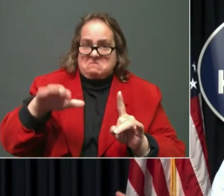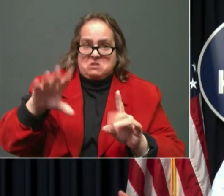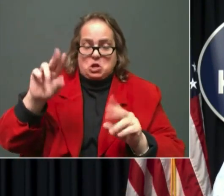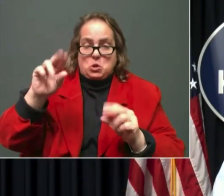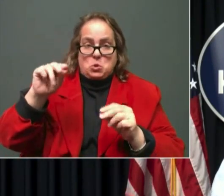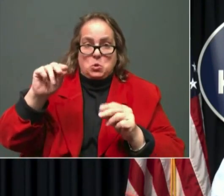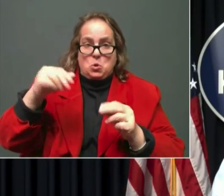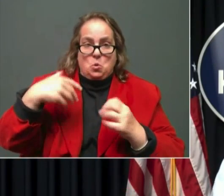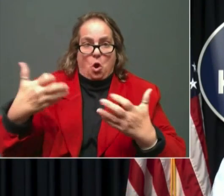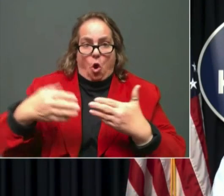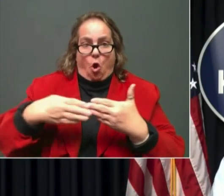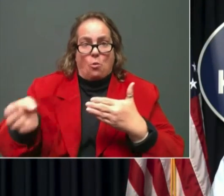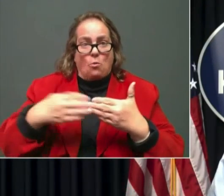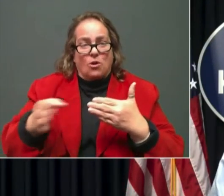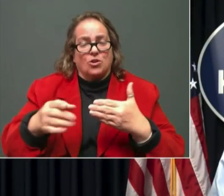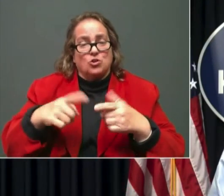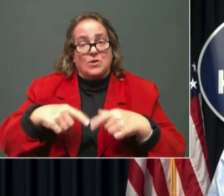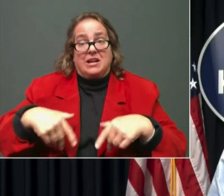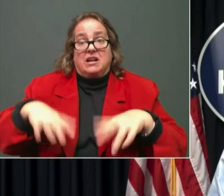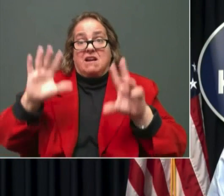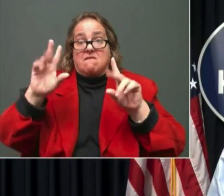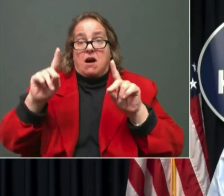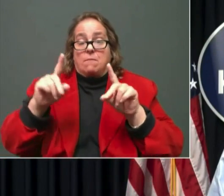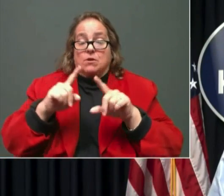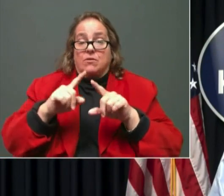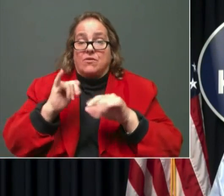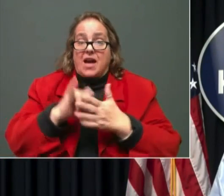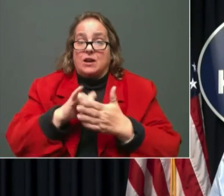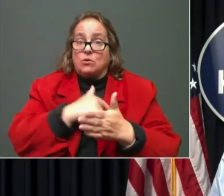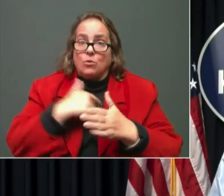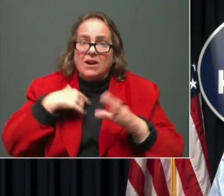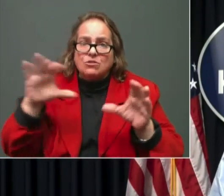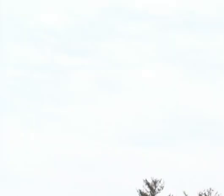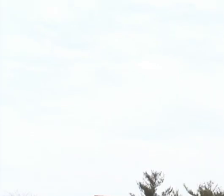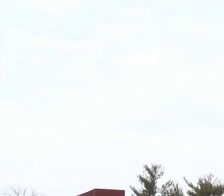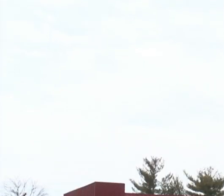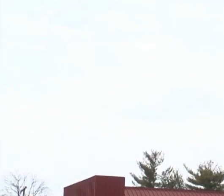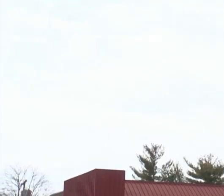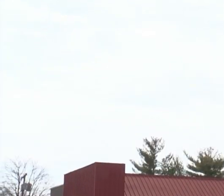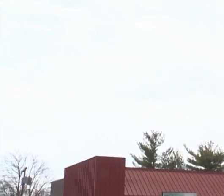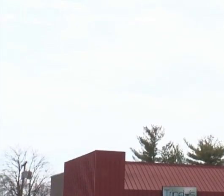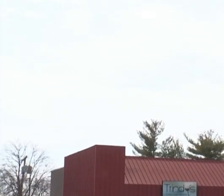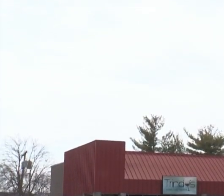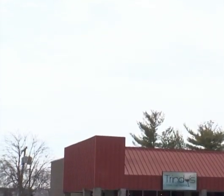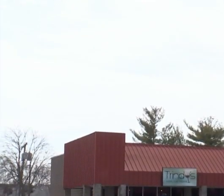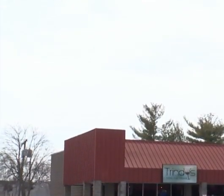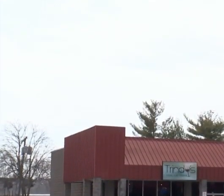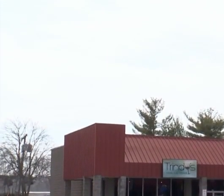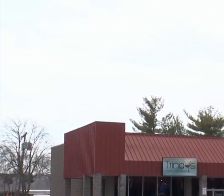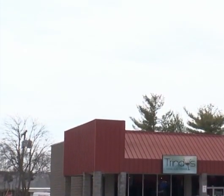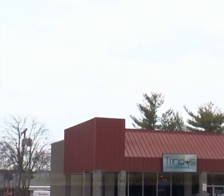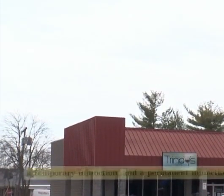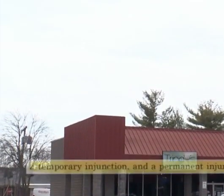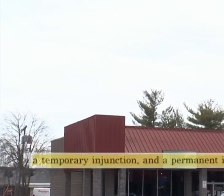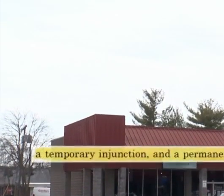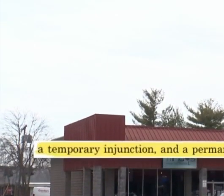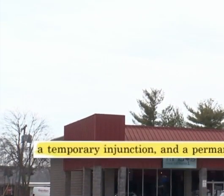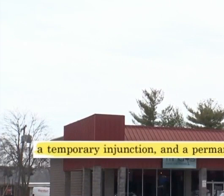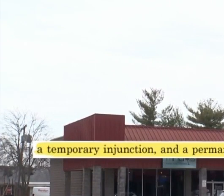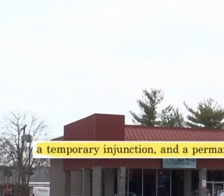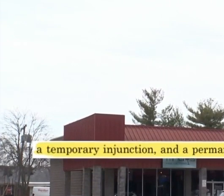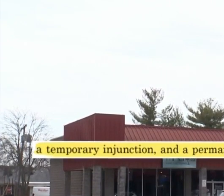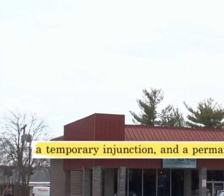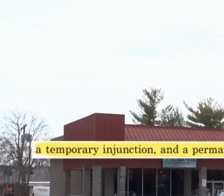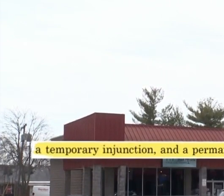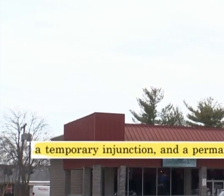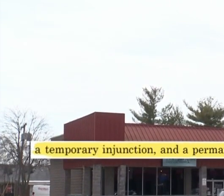help keep everybody safe that hasn't been vaccinated yet, that's cruel. It's just cruel. All three businesses are seeking a temporary